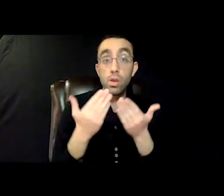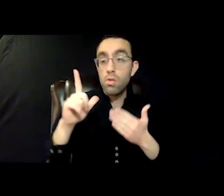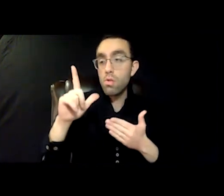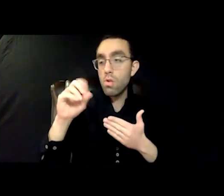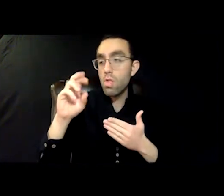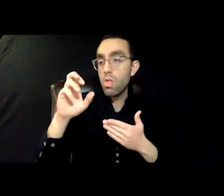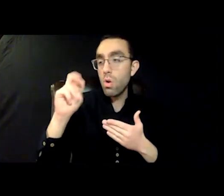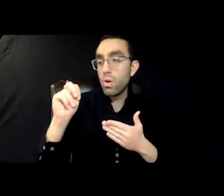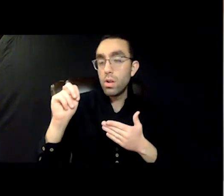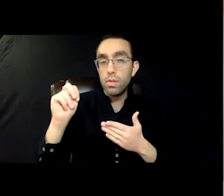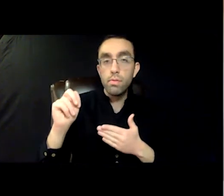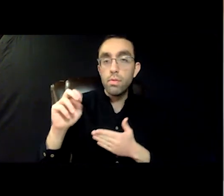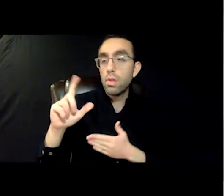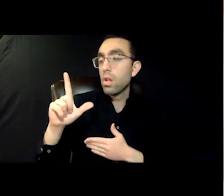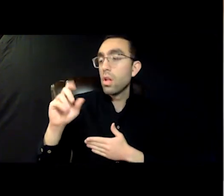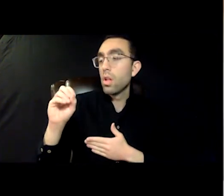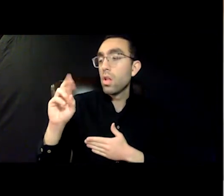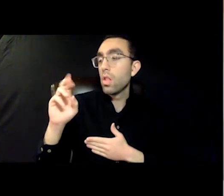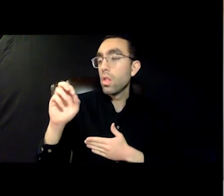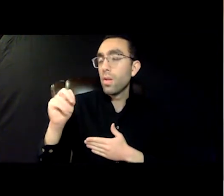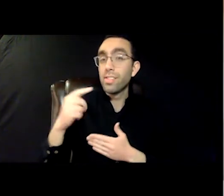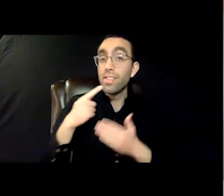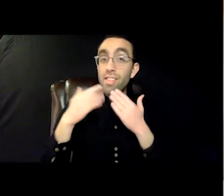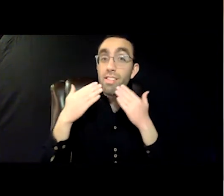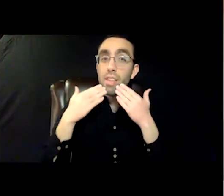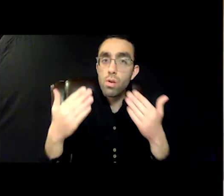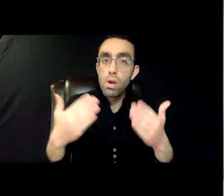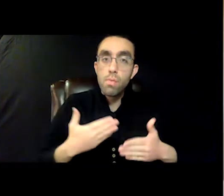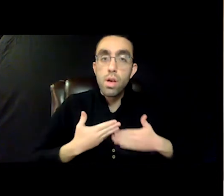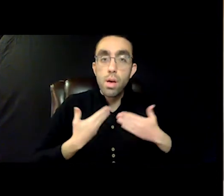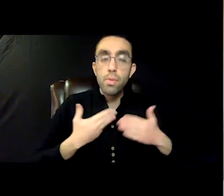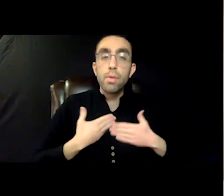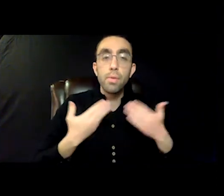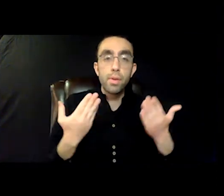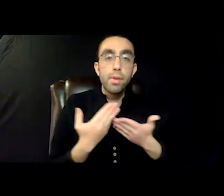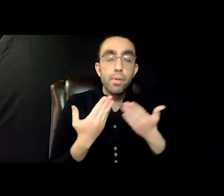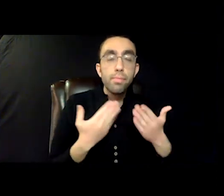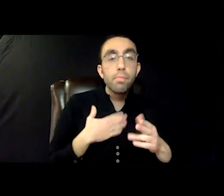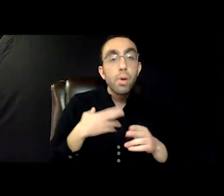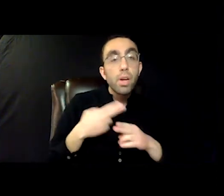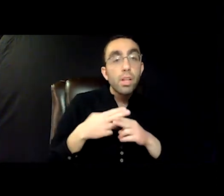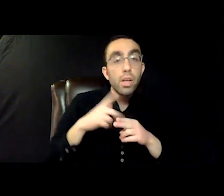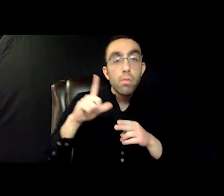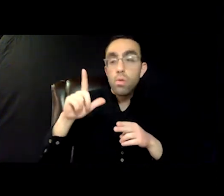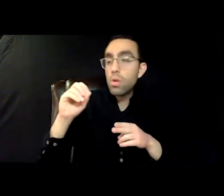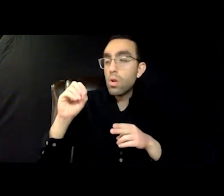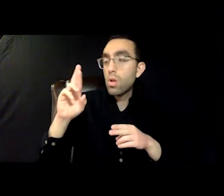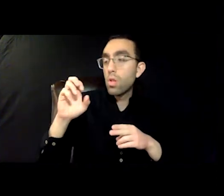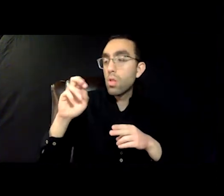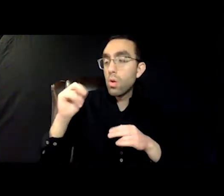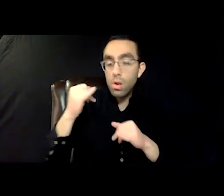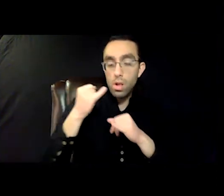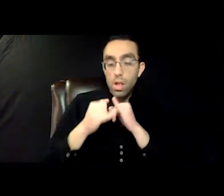It's wonderful to be here with everyone. Thank you. My name is Loren Cardeli.